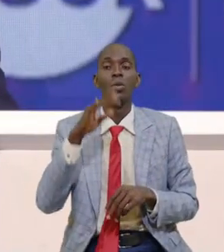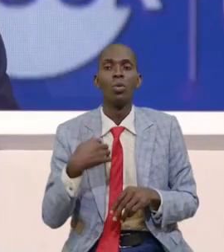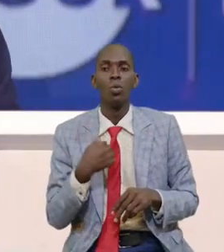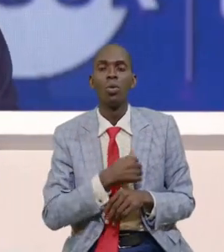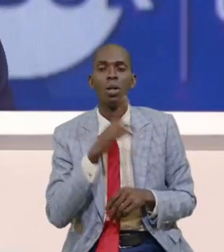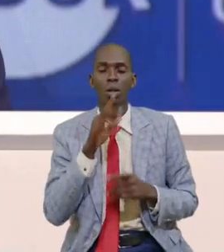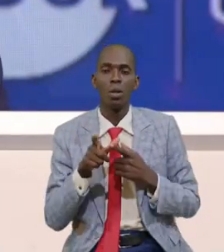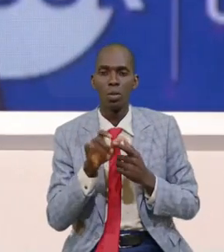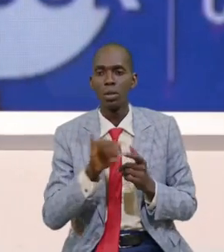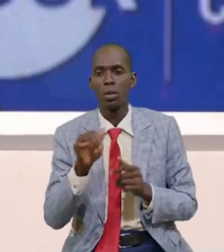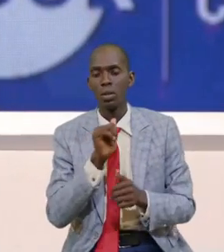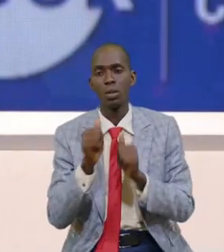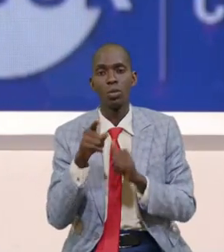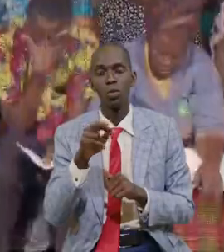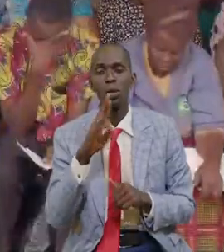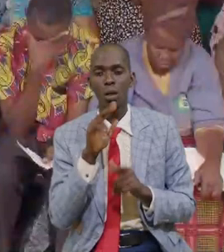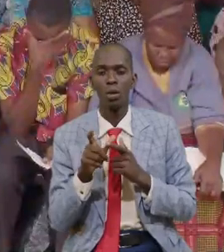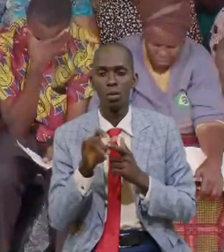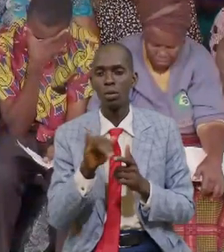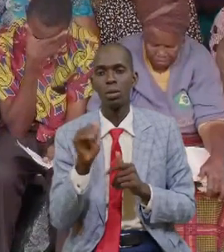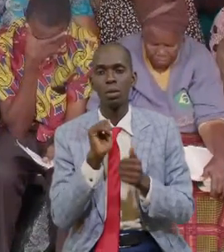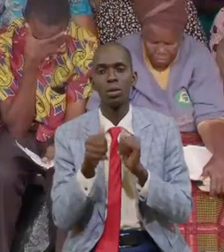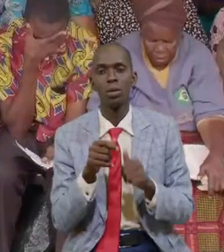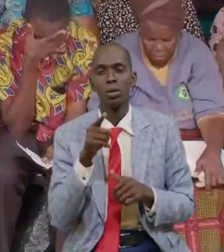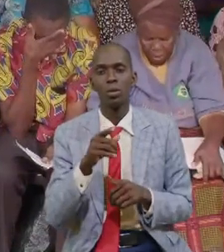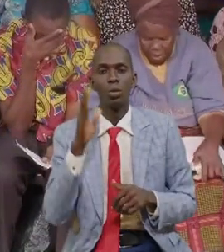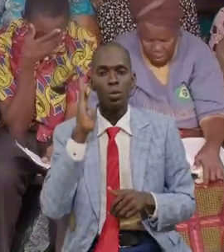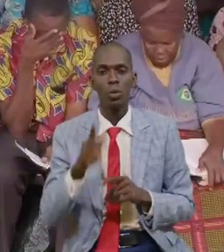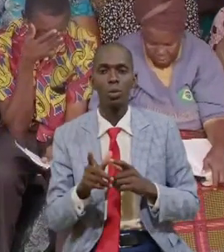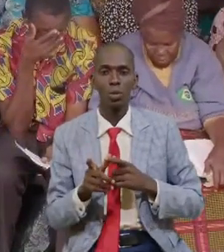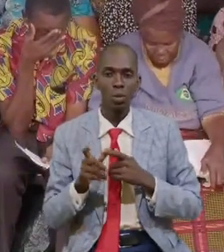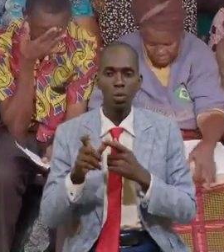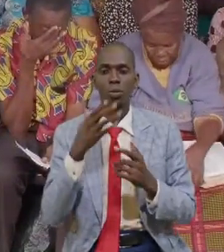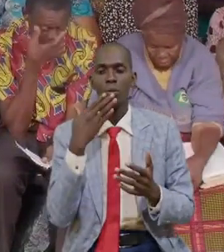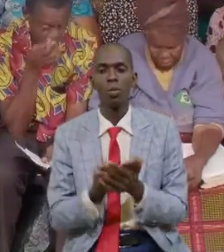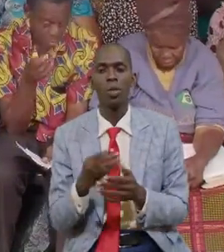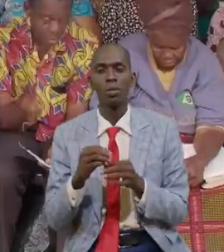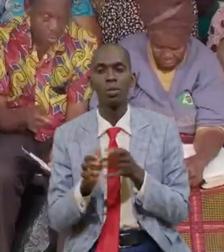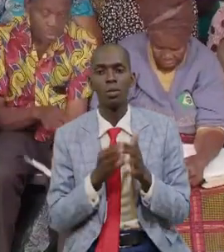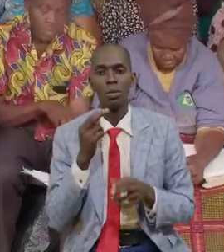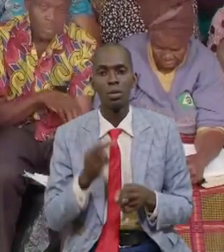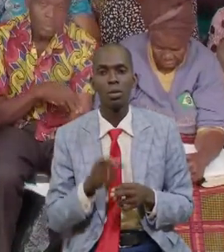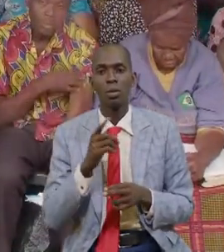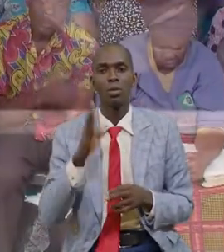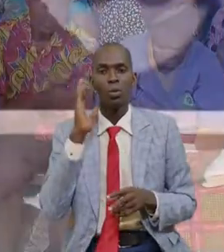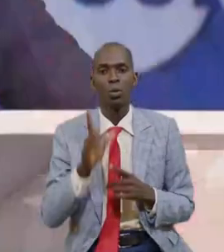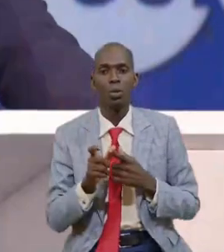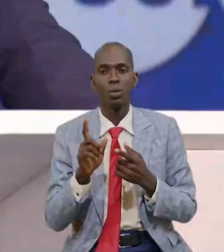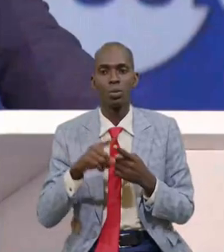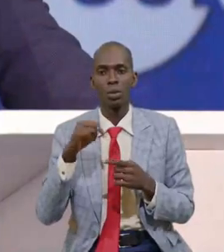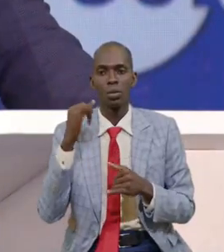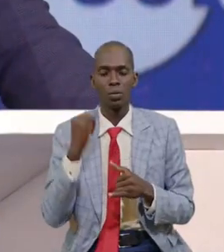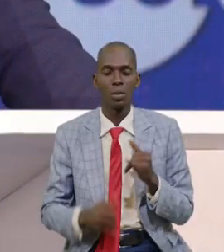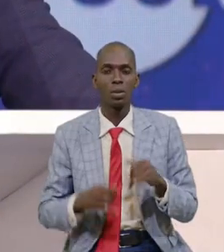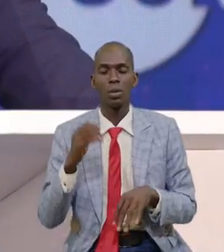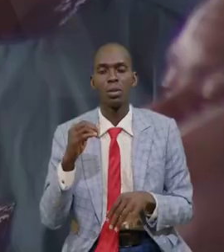You are running a race. You will run well. And you run to the finishing line in